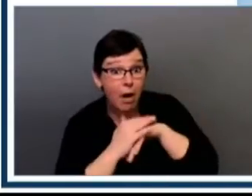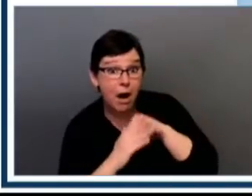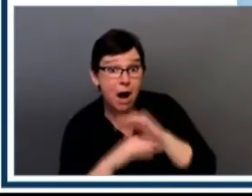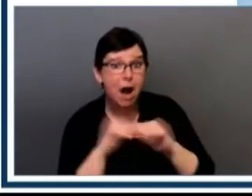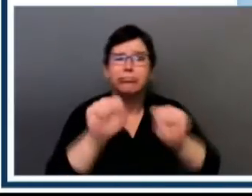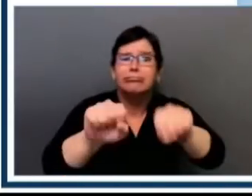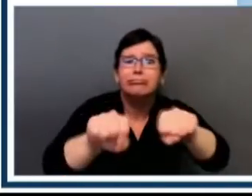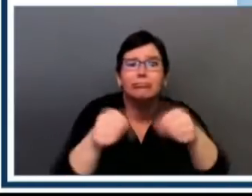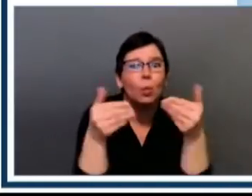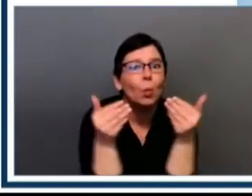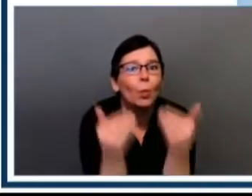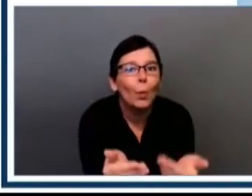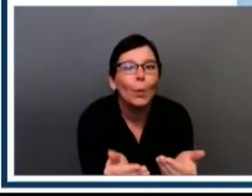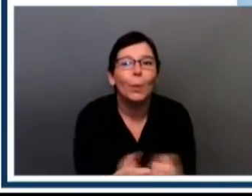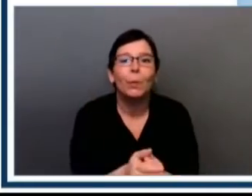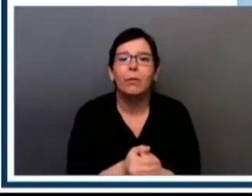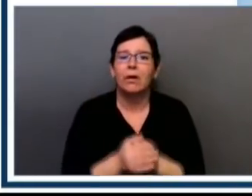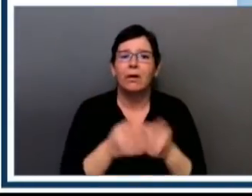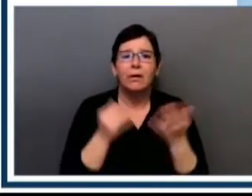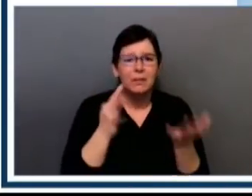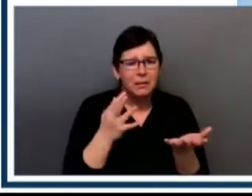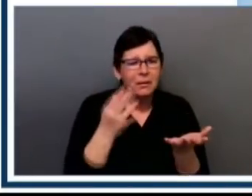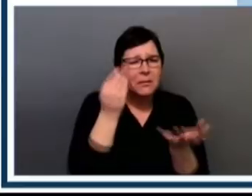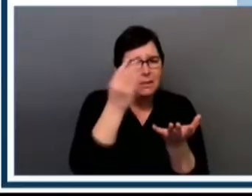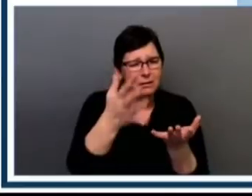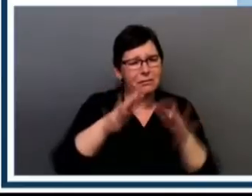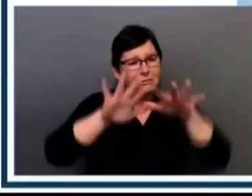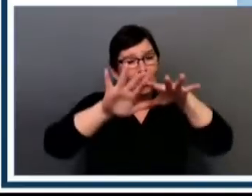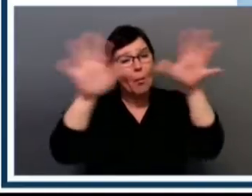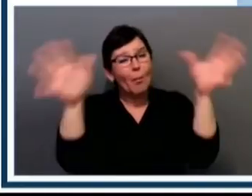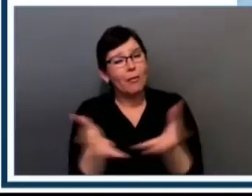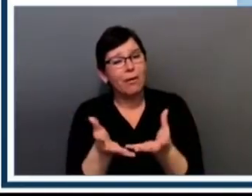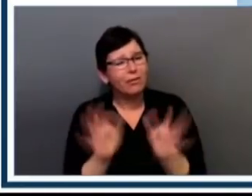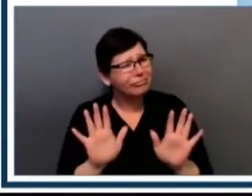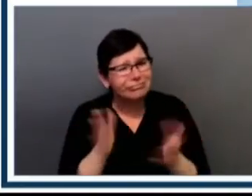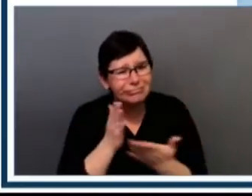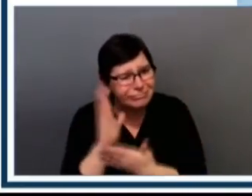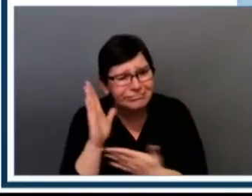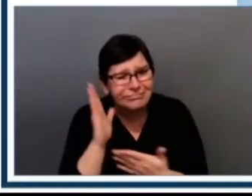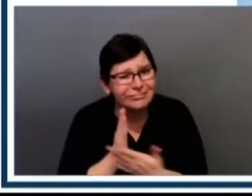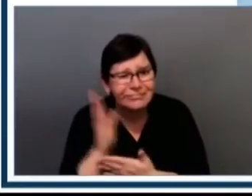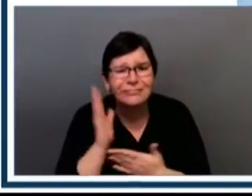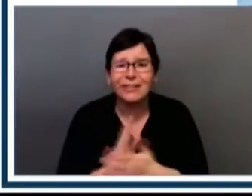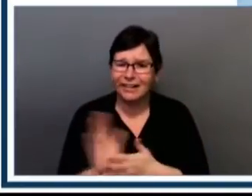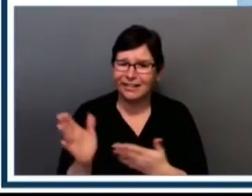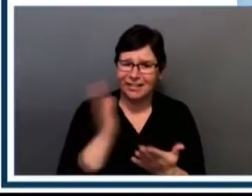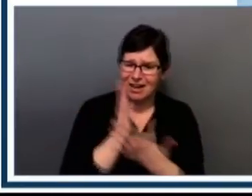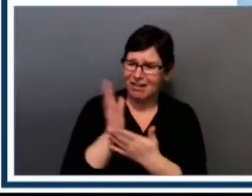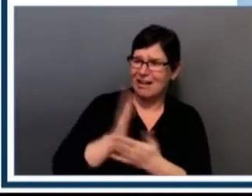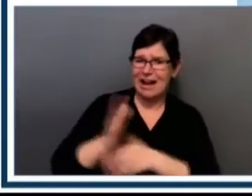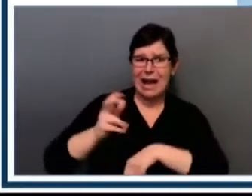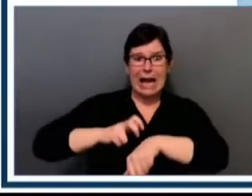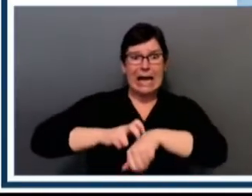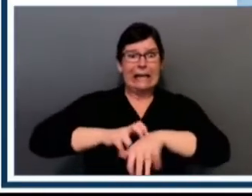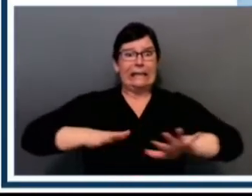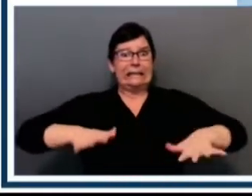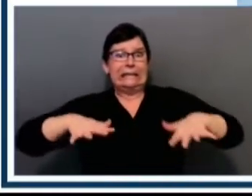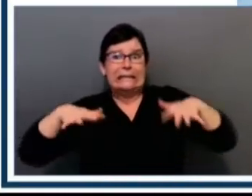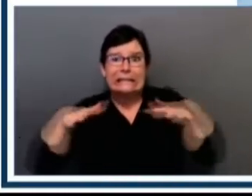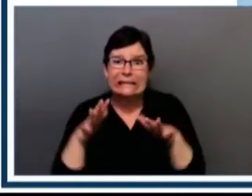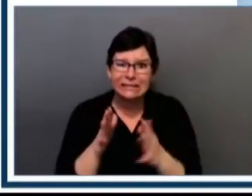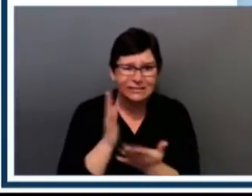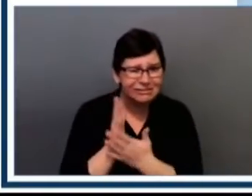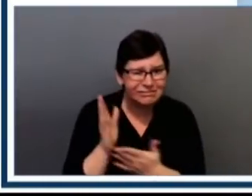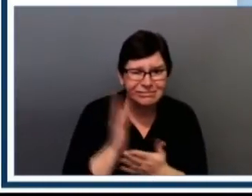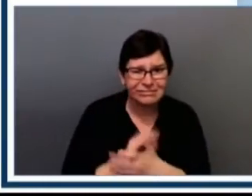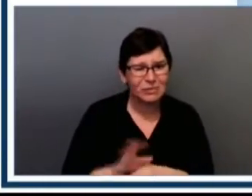time, and this is a shift, and shifts come with anxiety. That's okay, but you can also take steps to wearing a